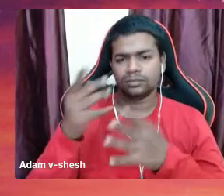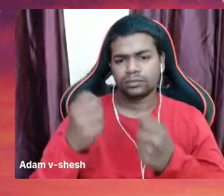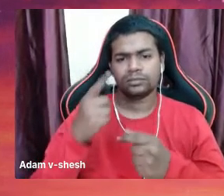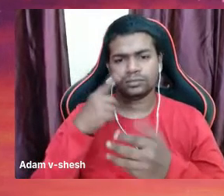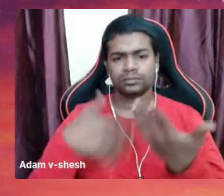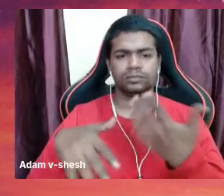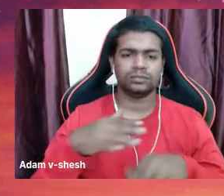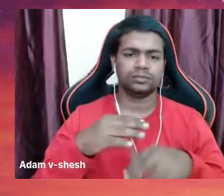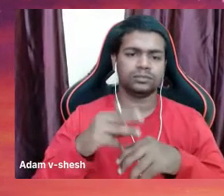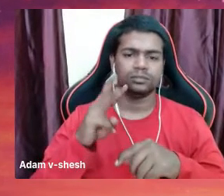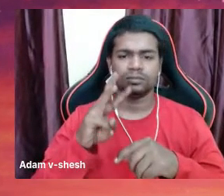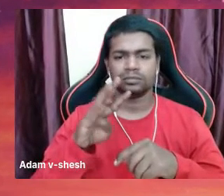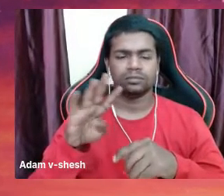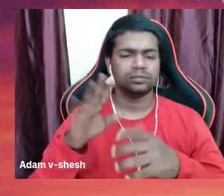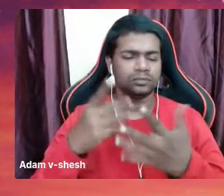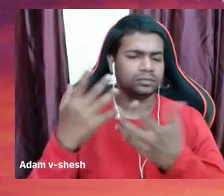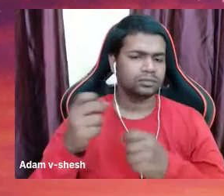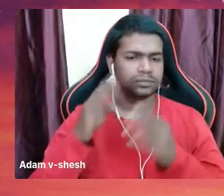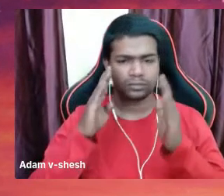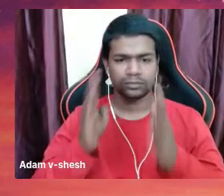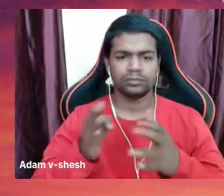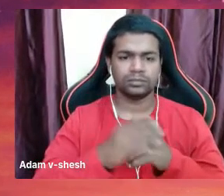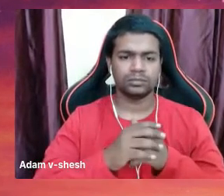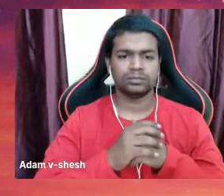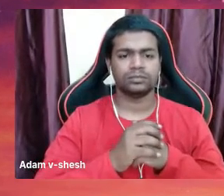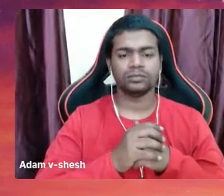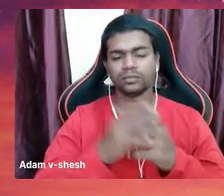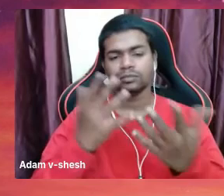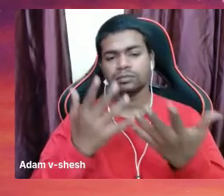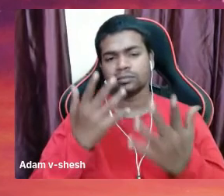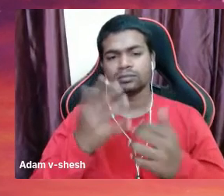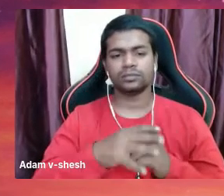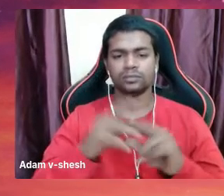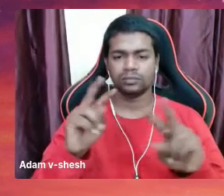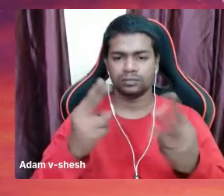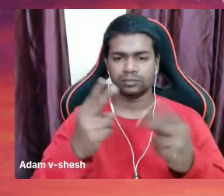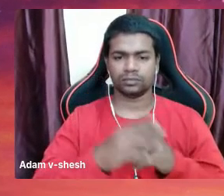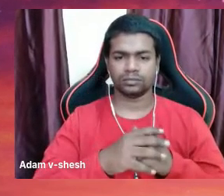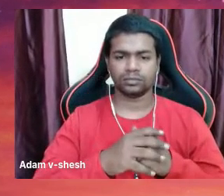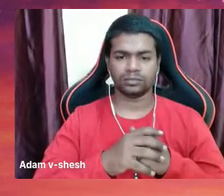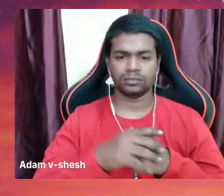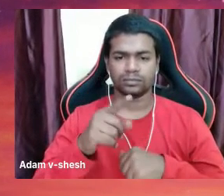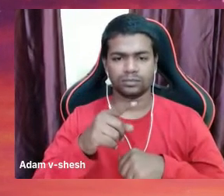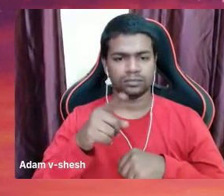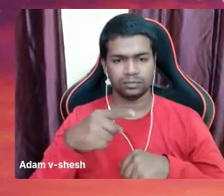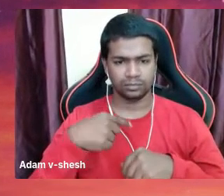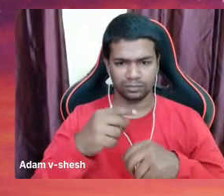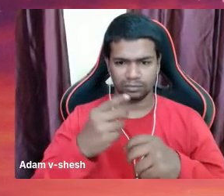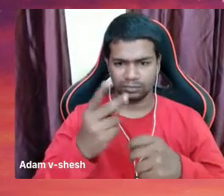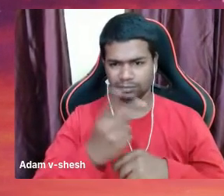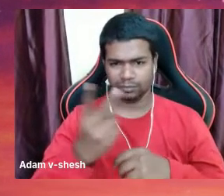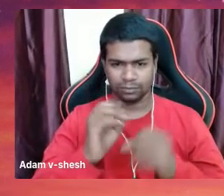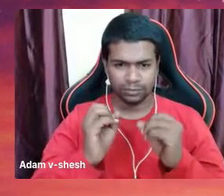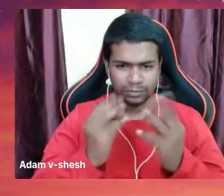what are those 3, 4, 5 things that they should focus on that might be different from, you know, when you and I might have started? What